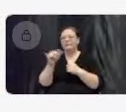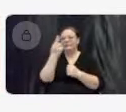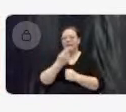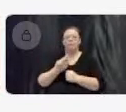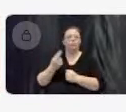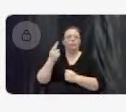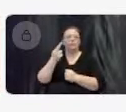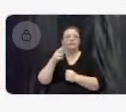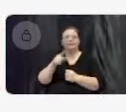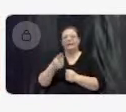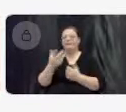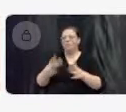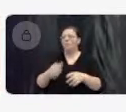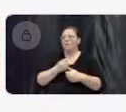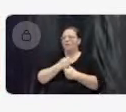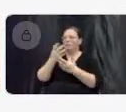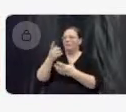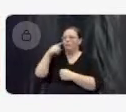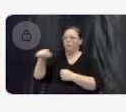have been expressed to you.